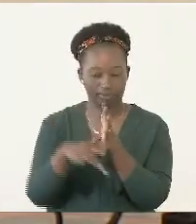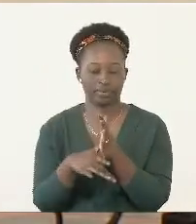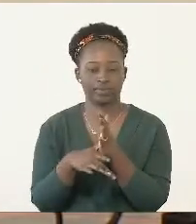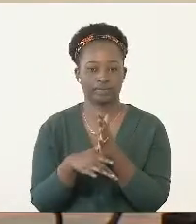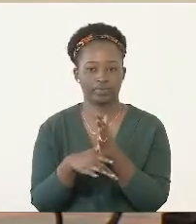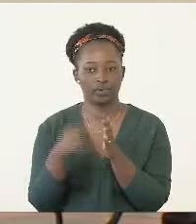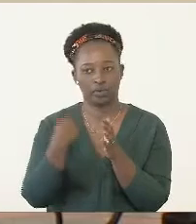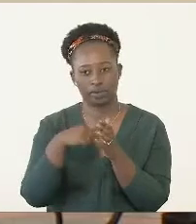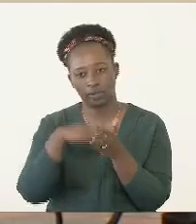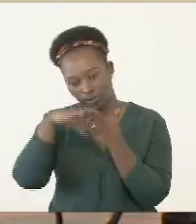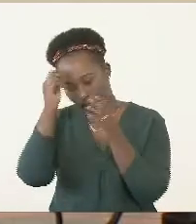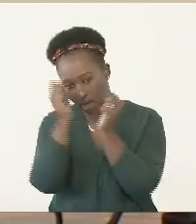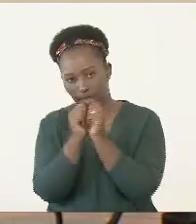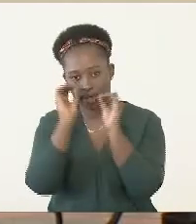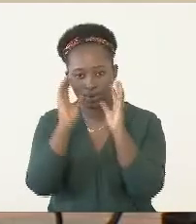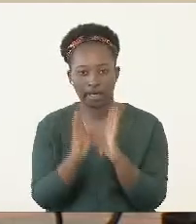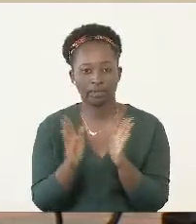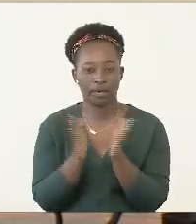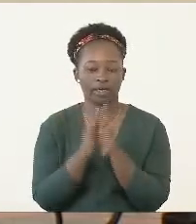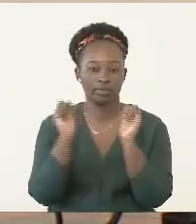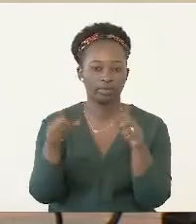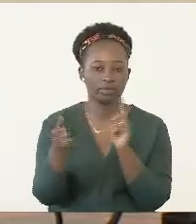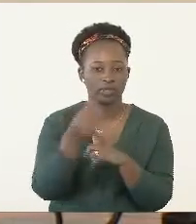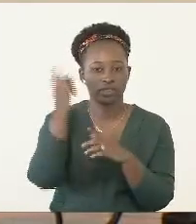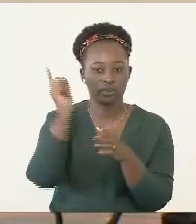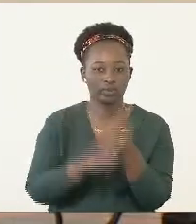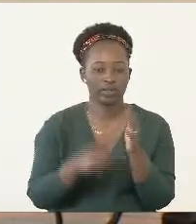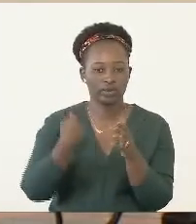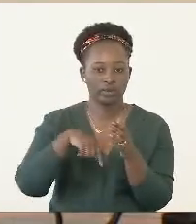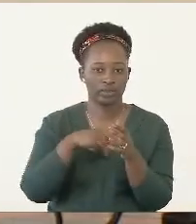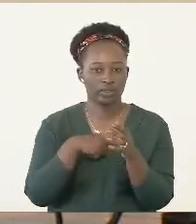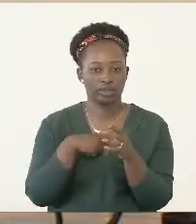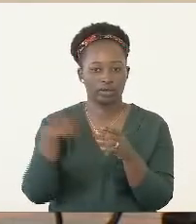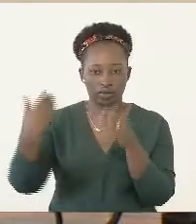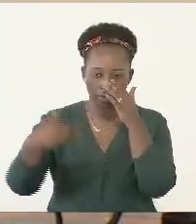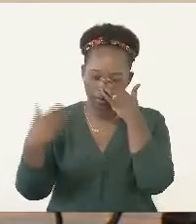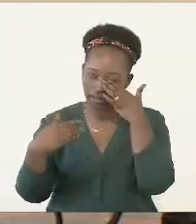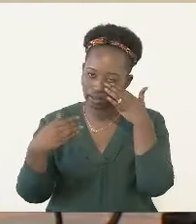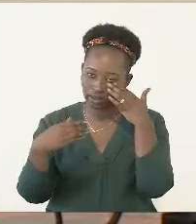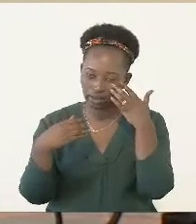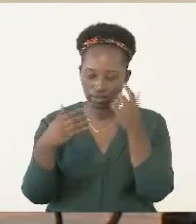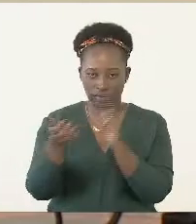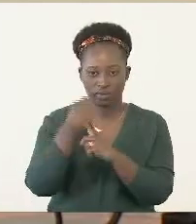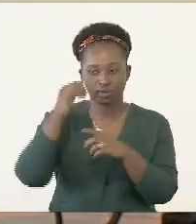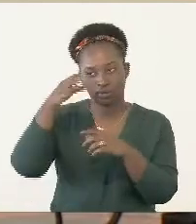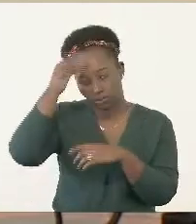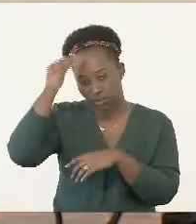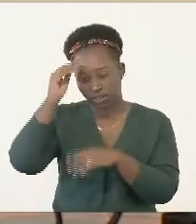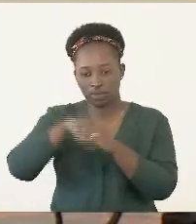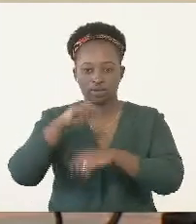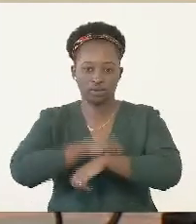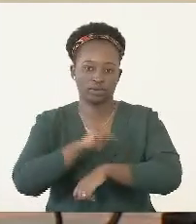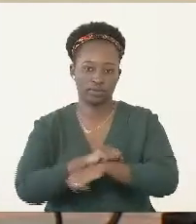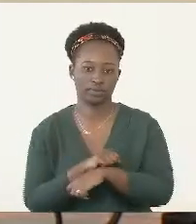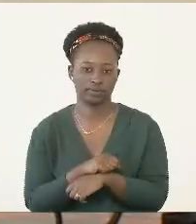ahead of the teacher, and be able to get what we otherwise wouldn't have got in class.